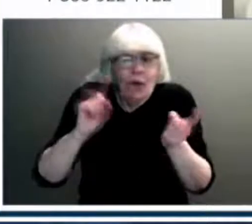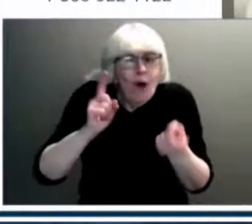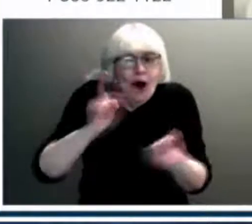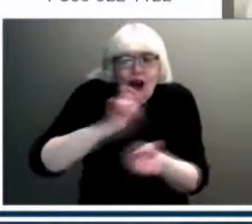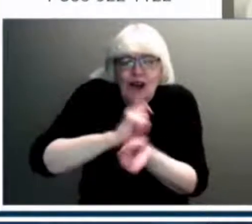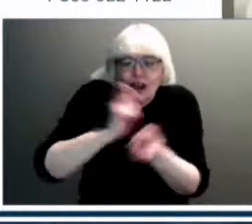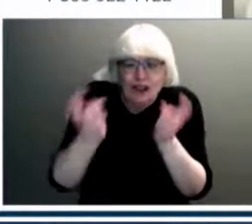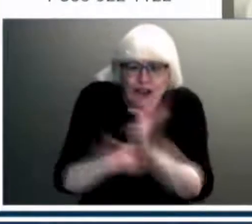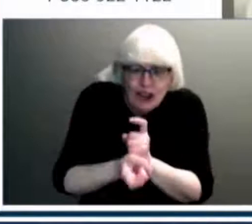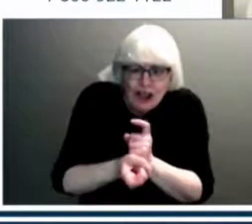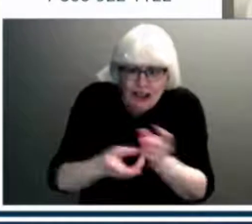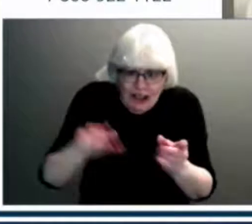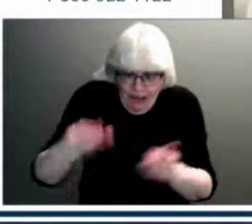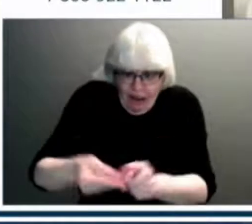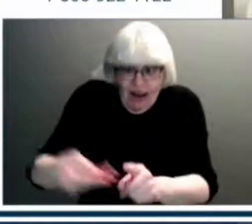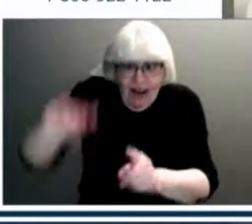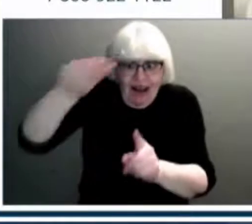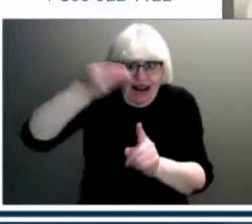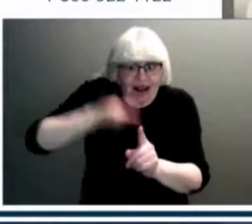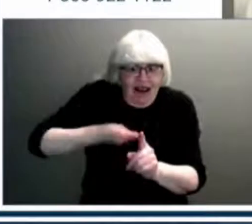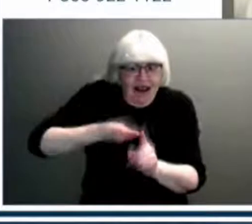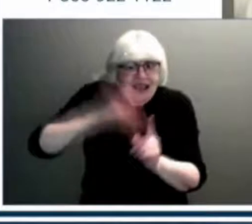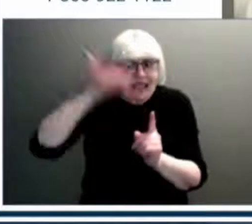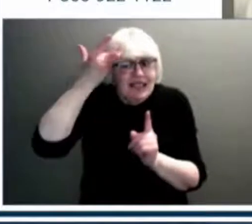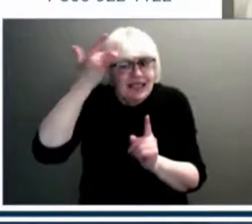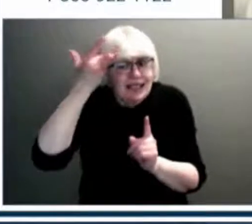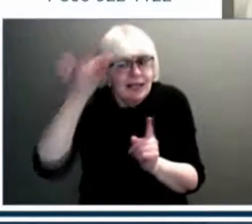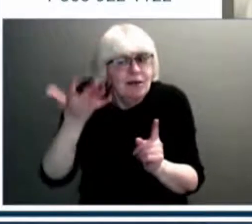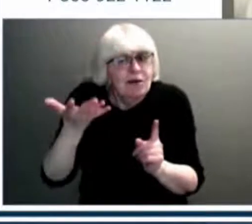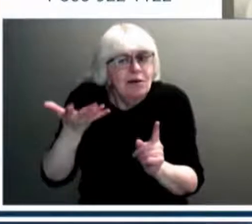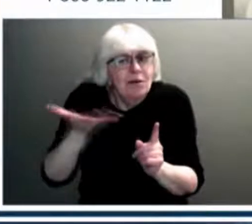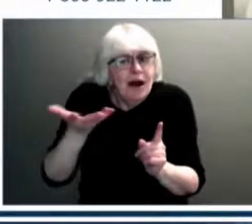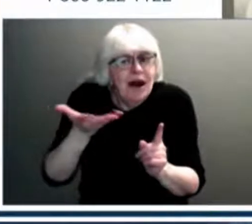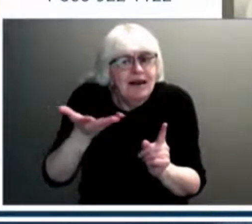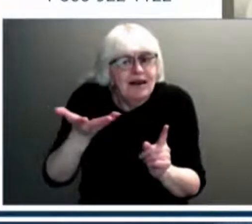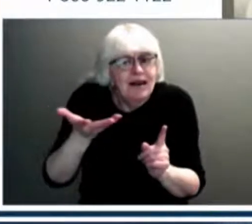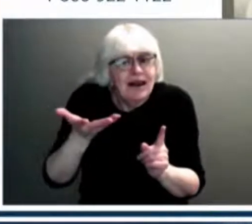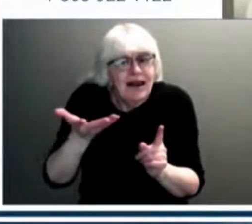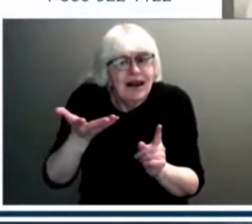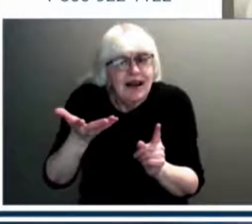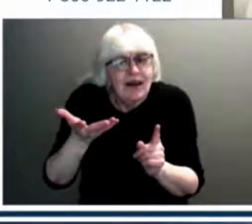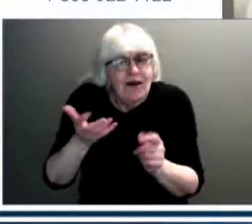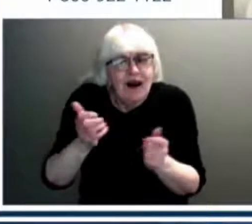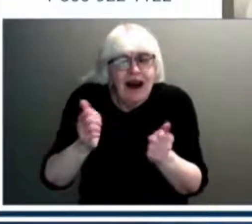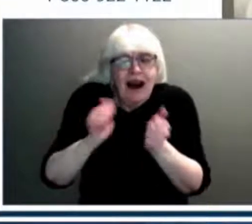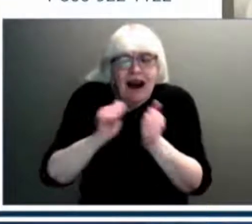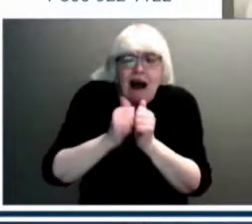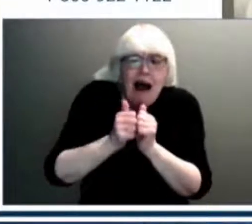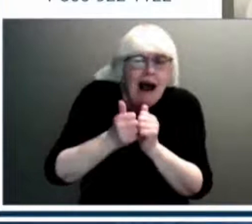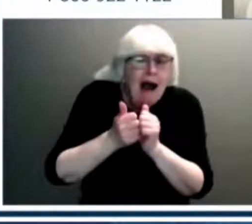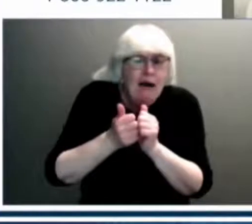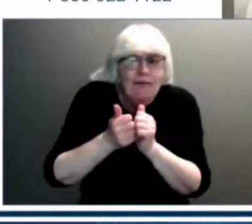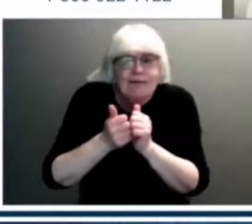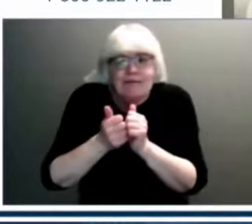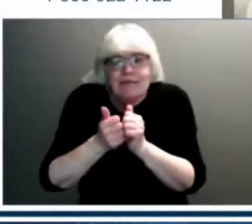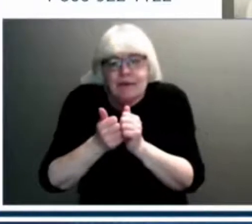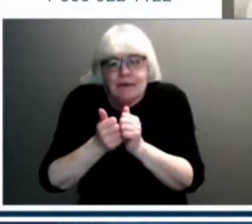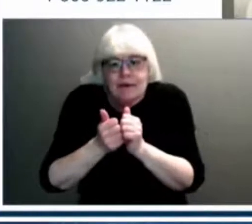are better from the disease are able to get back to work and give some respite to their colleagues who are left